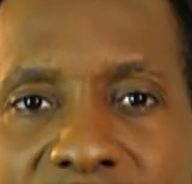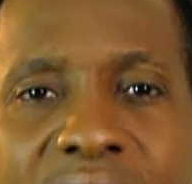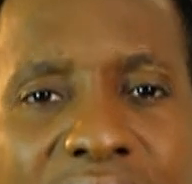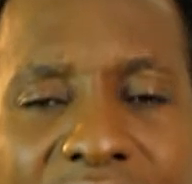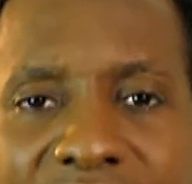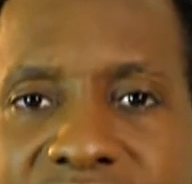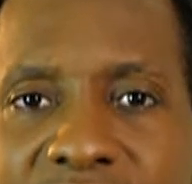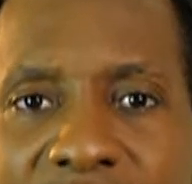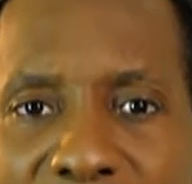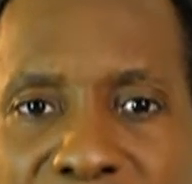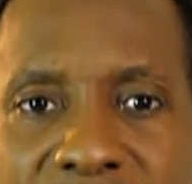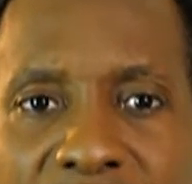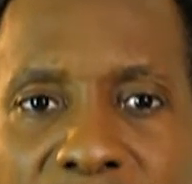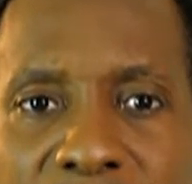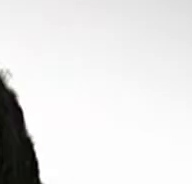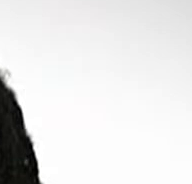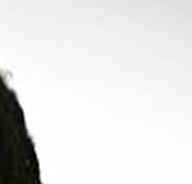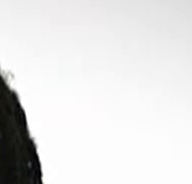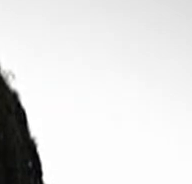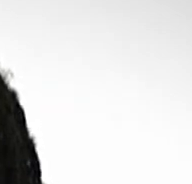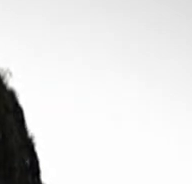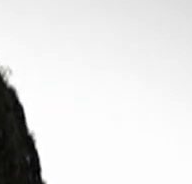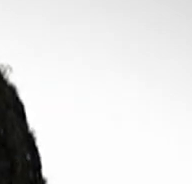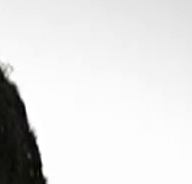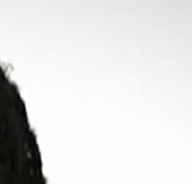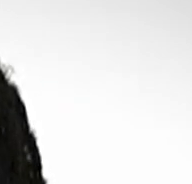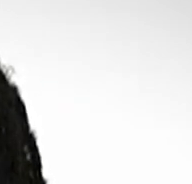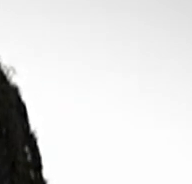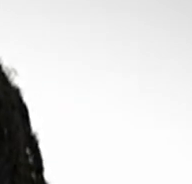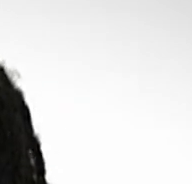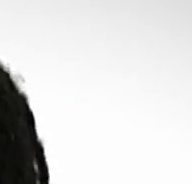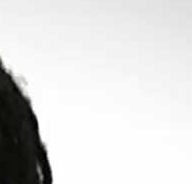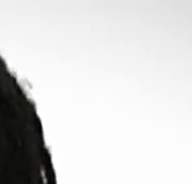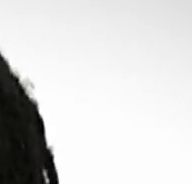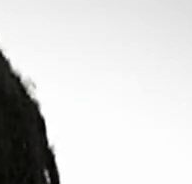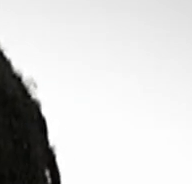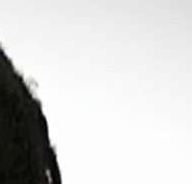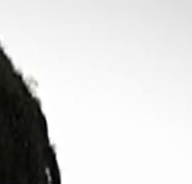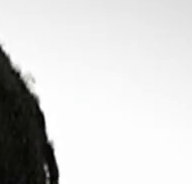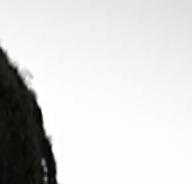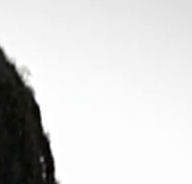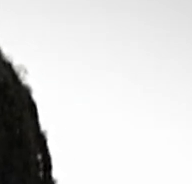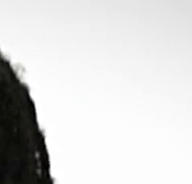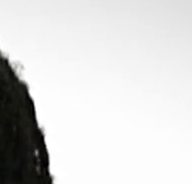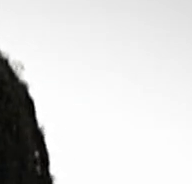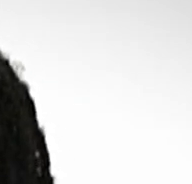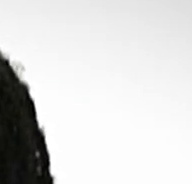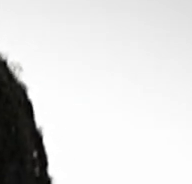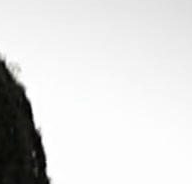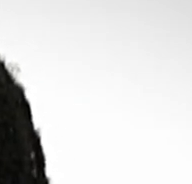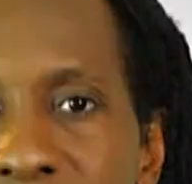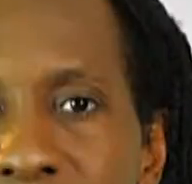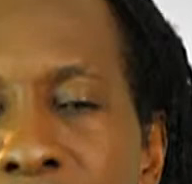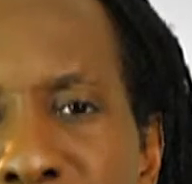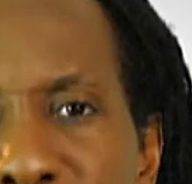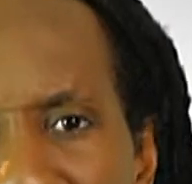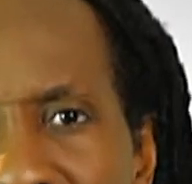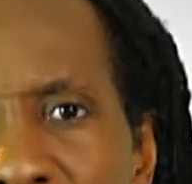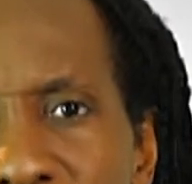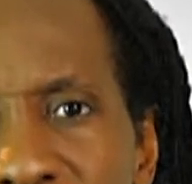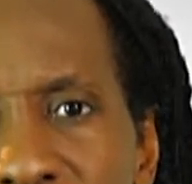scars that last a lifetime. Abuse robs our children of the joy of childhood.